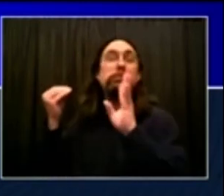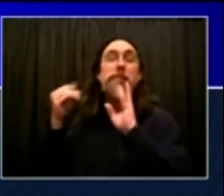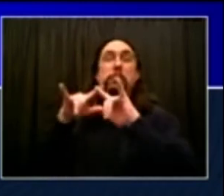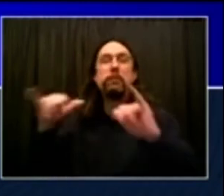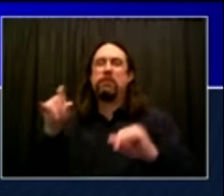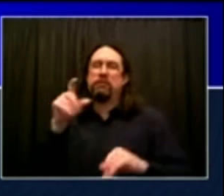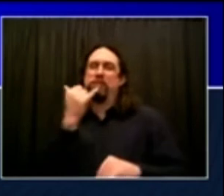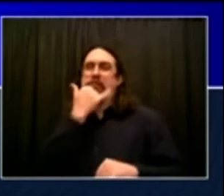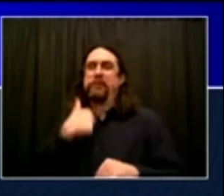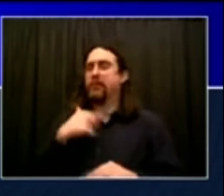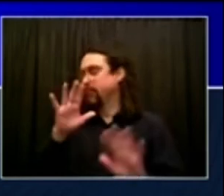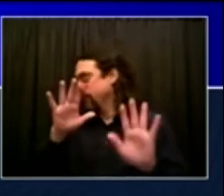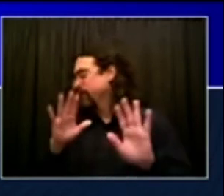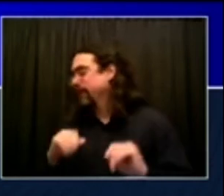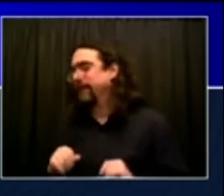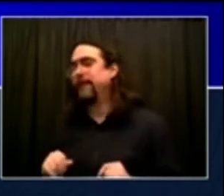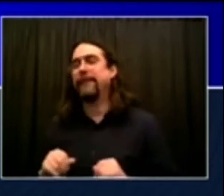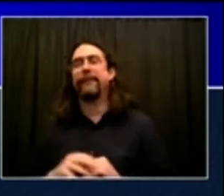So,